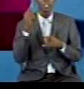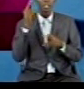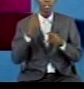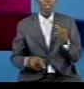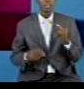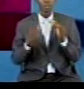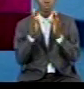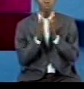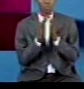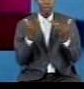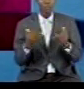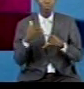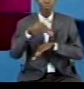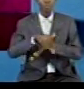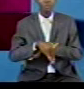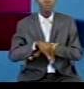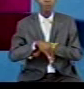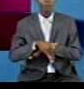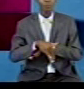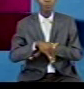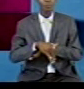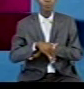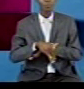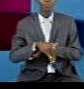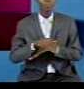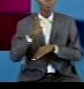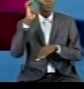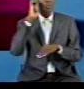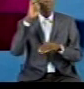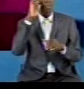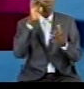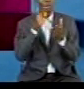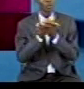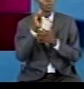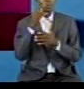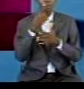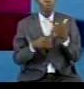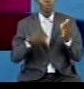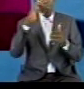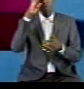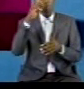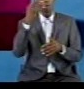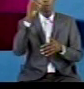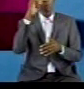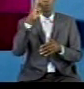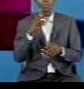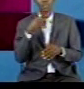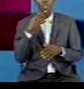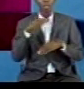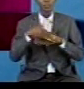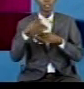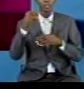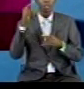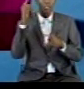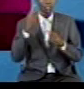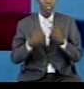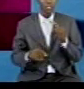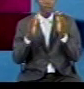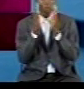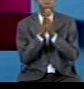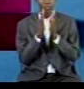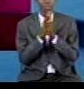tonight, I believe what the man said. After the last prayer, they say